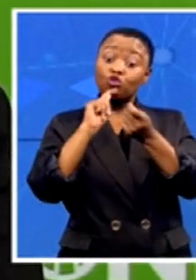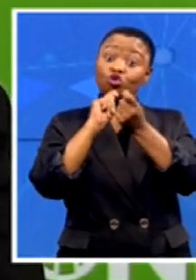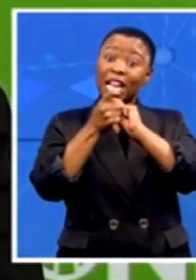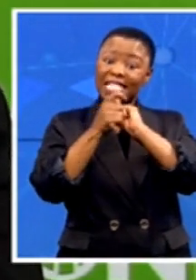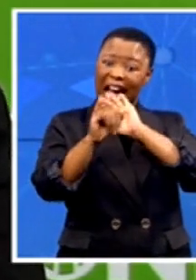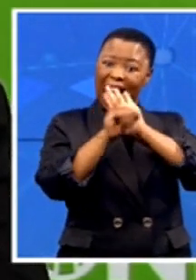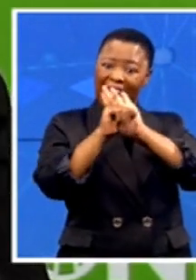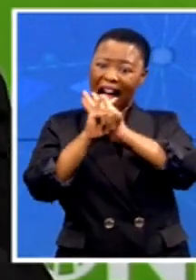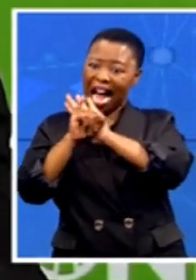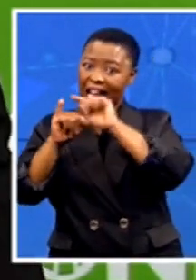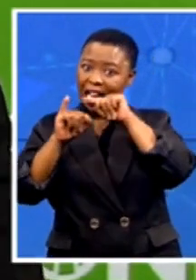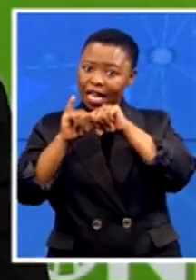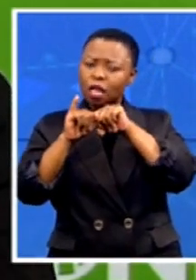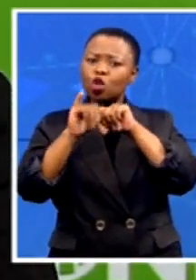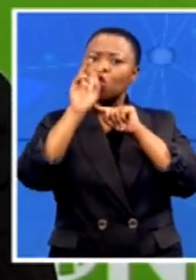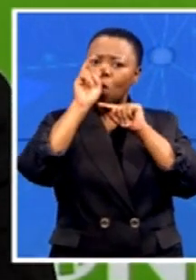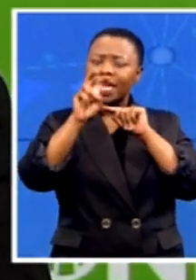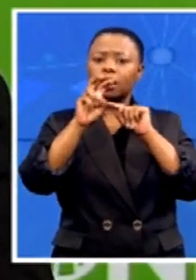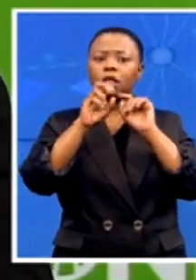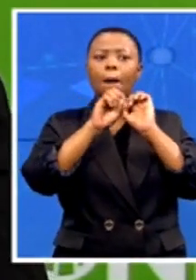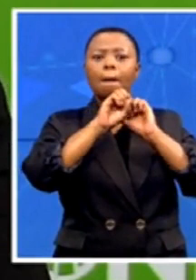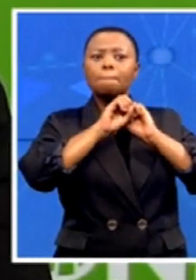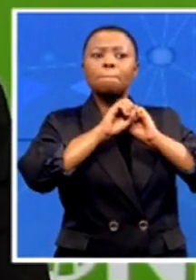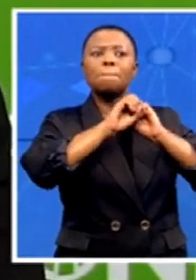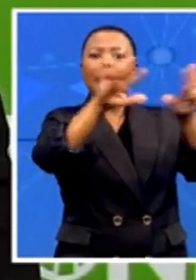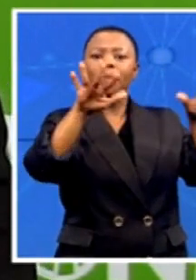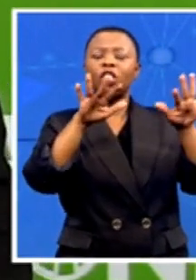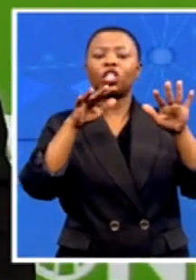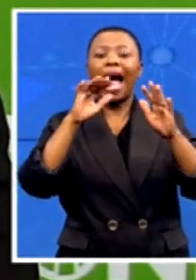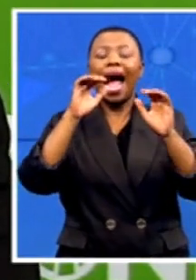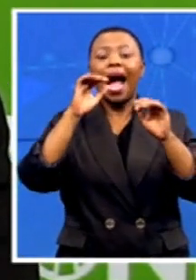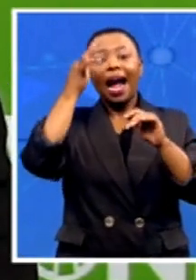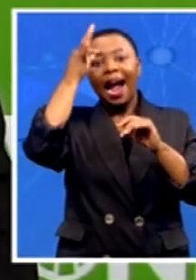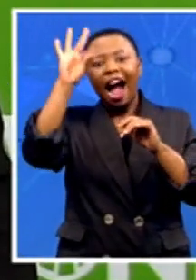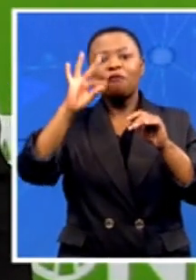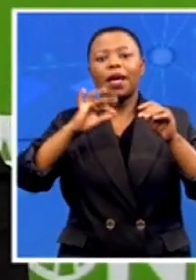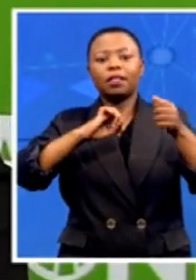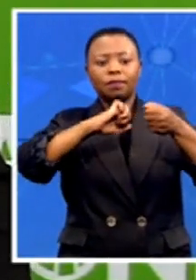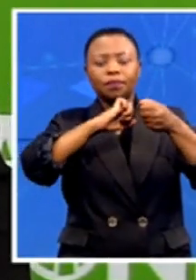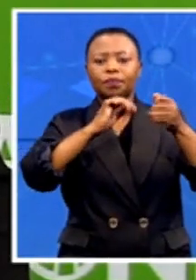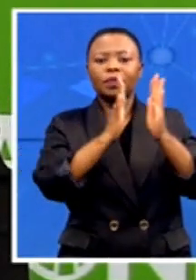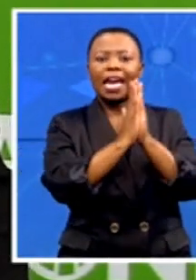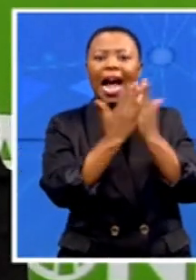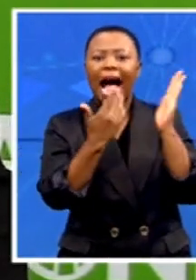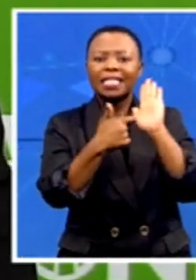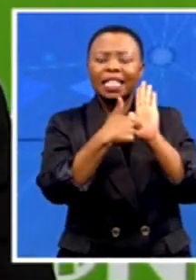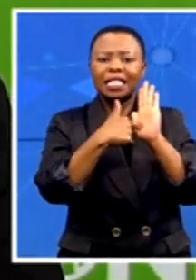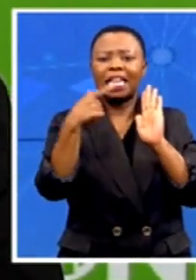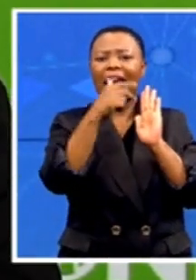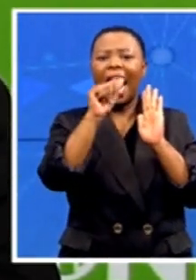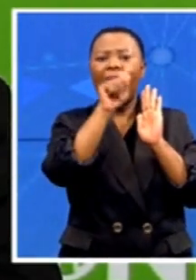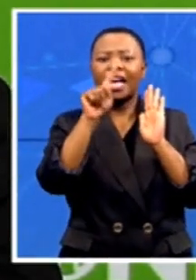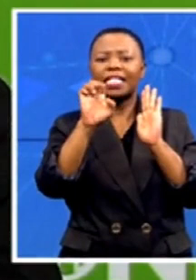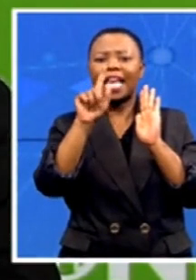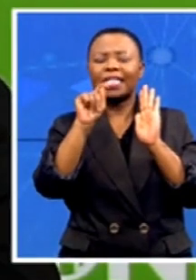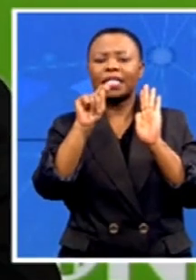in the Government Gazette and all those manner of activities that you need to conduct.